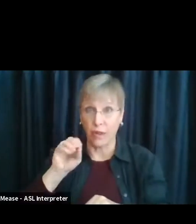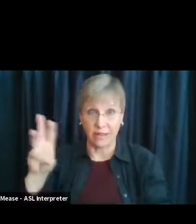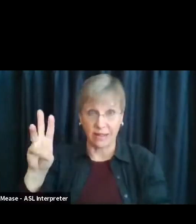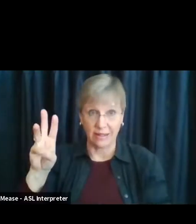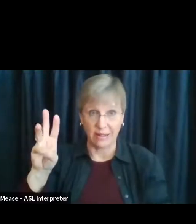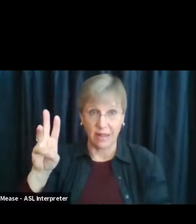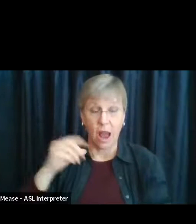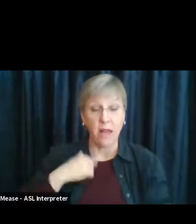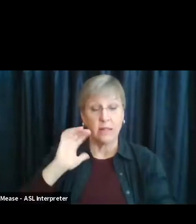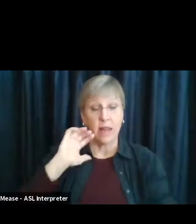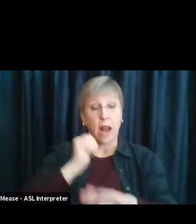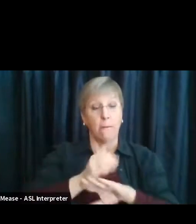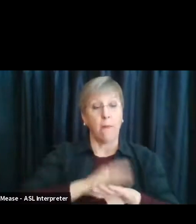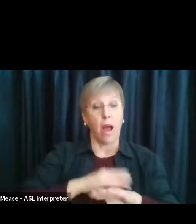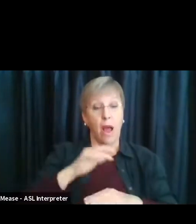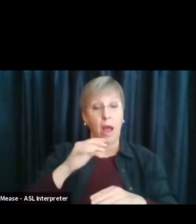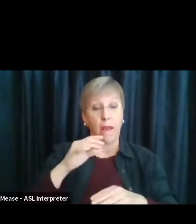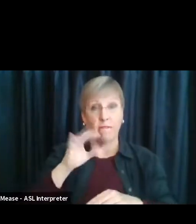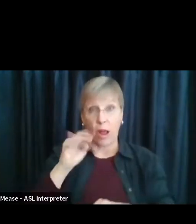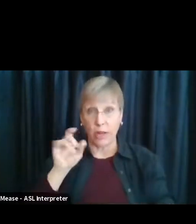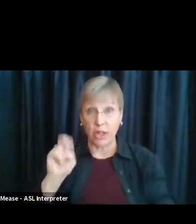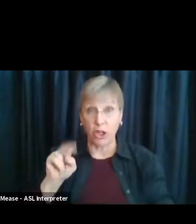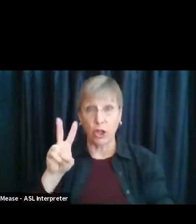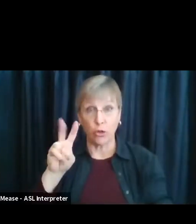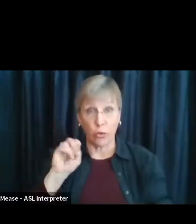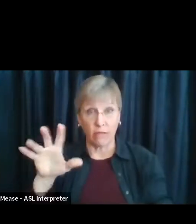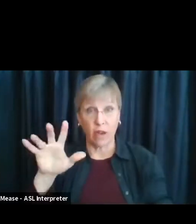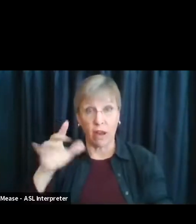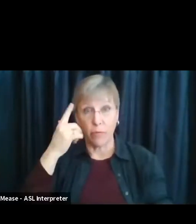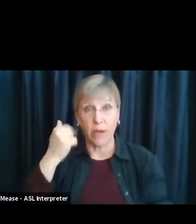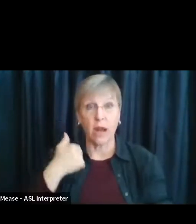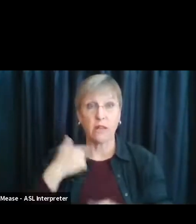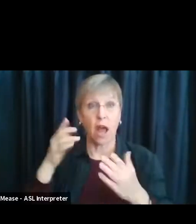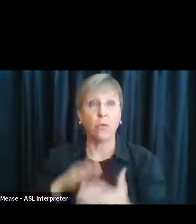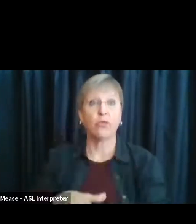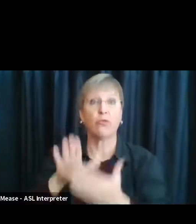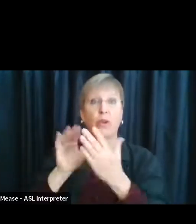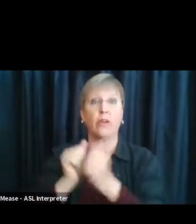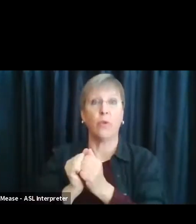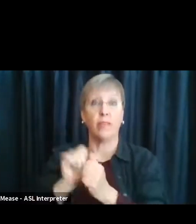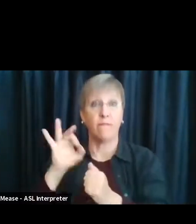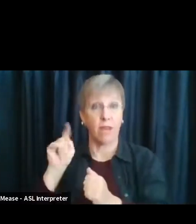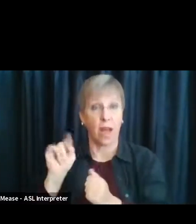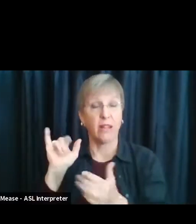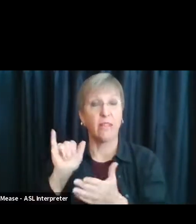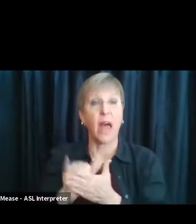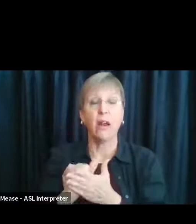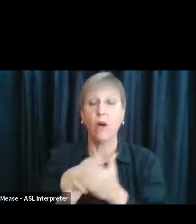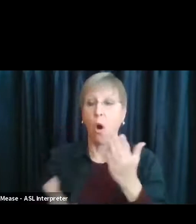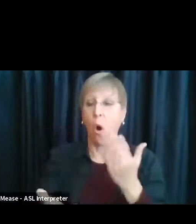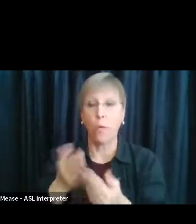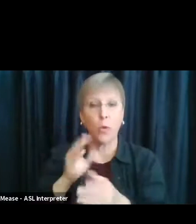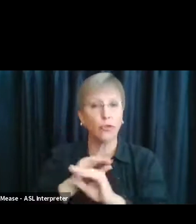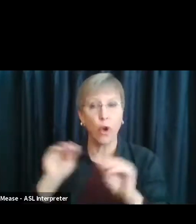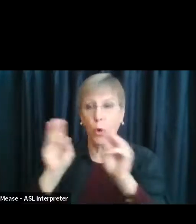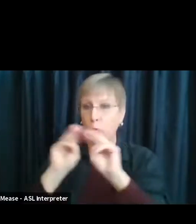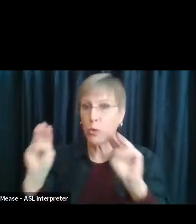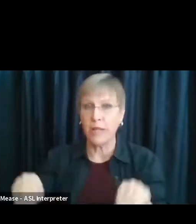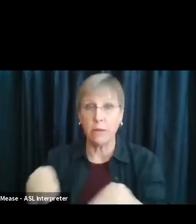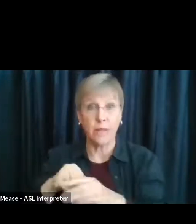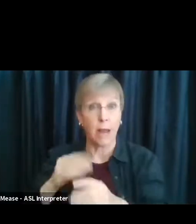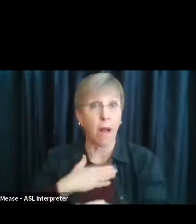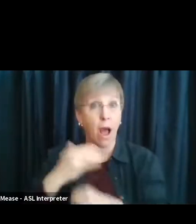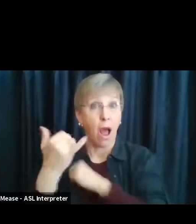created my foundation in 2005 because I was confronted to the fact that there were almost no museum in my